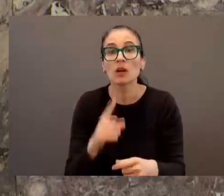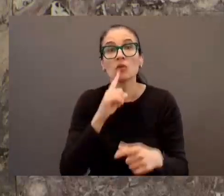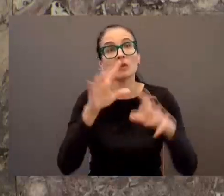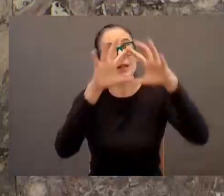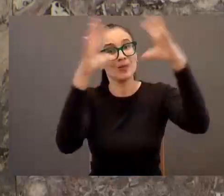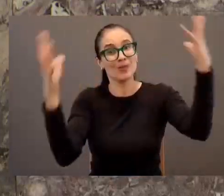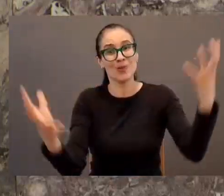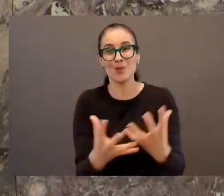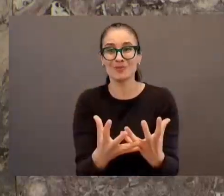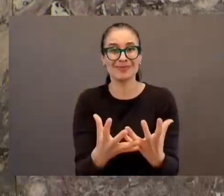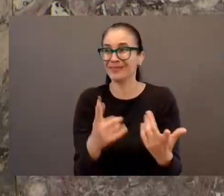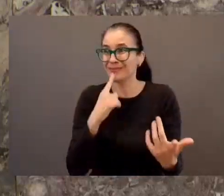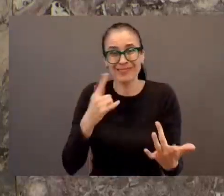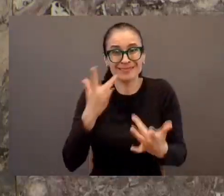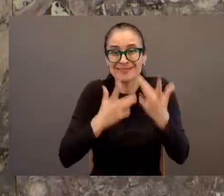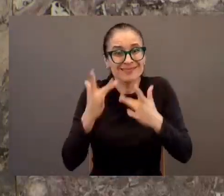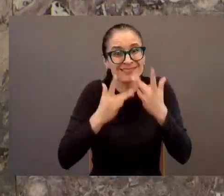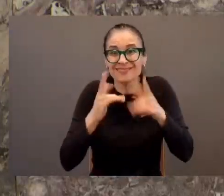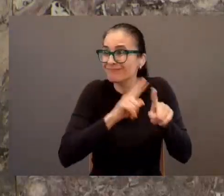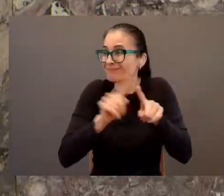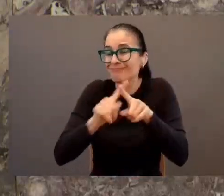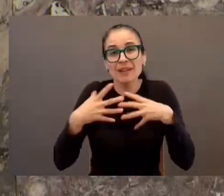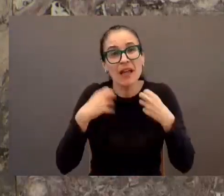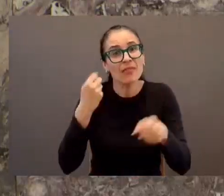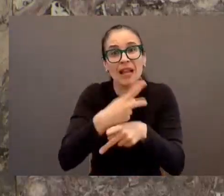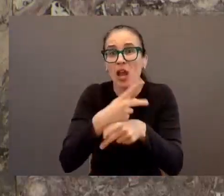workers. Mr. Speaker,